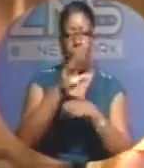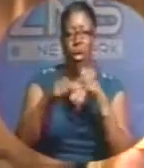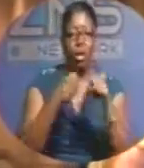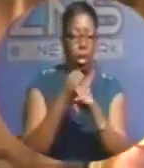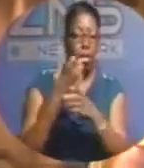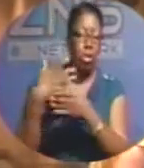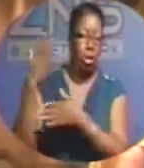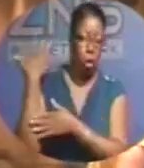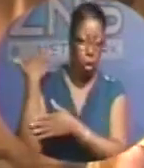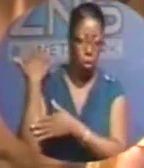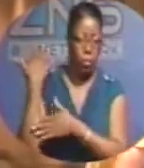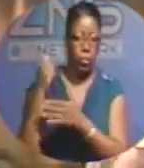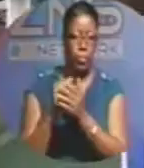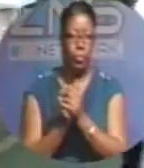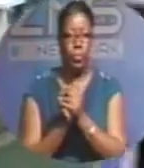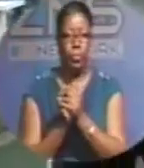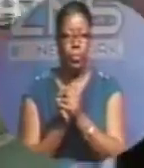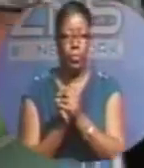last Olympic Games in Beijing.